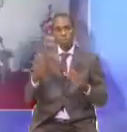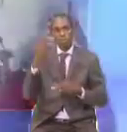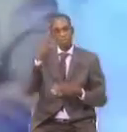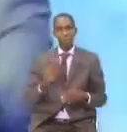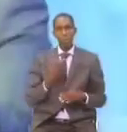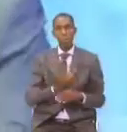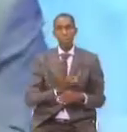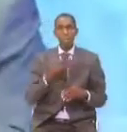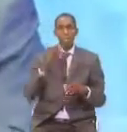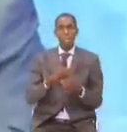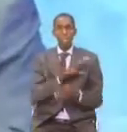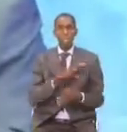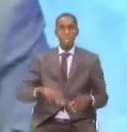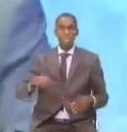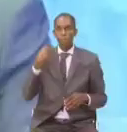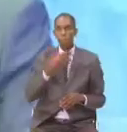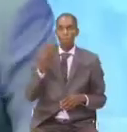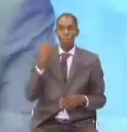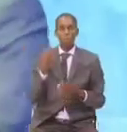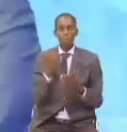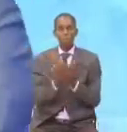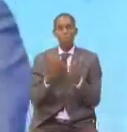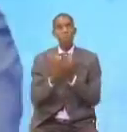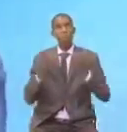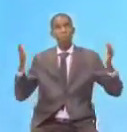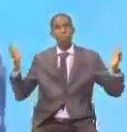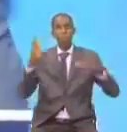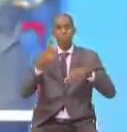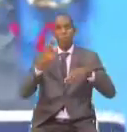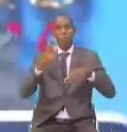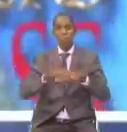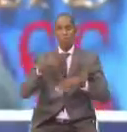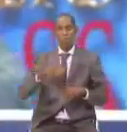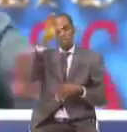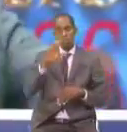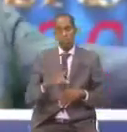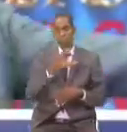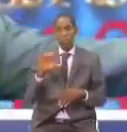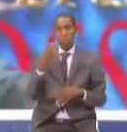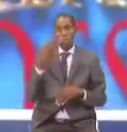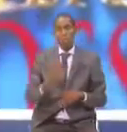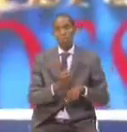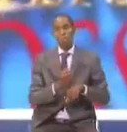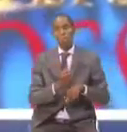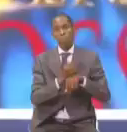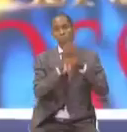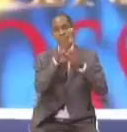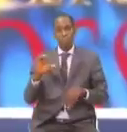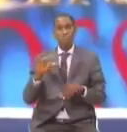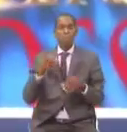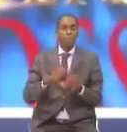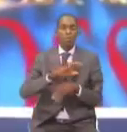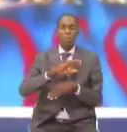the Christ who was crucified on the cross of Calvary, in thee shall all nations